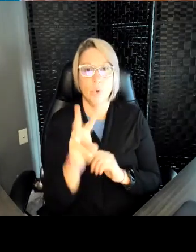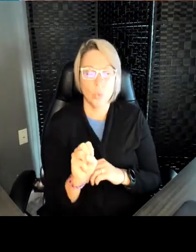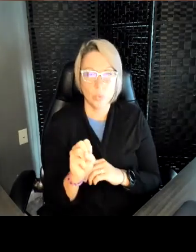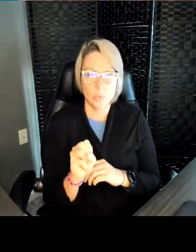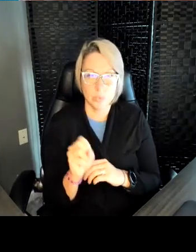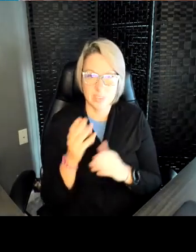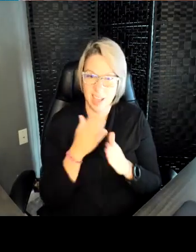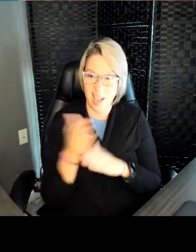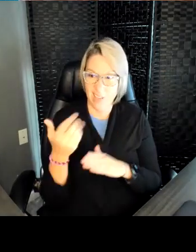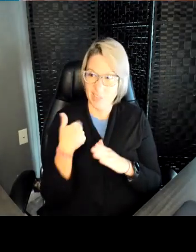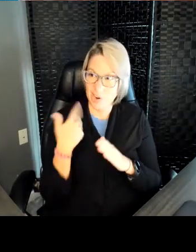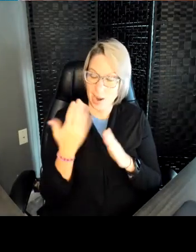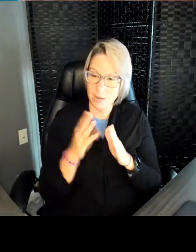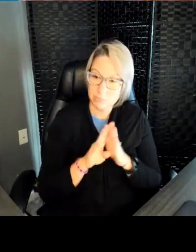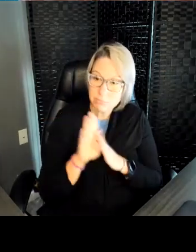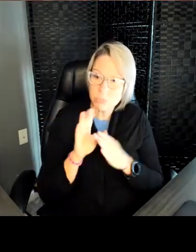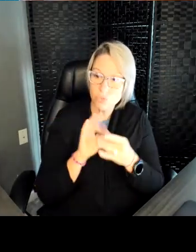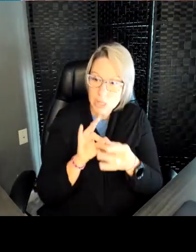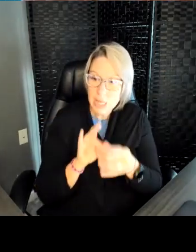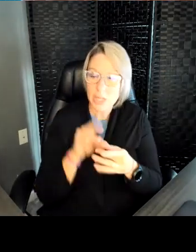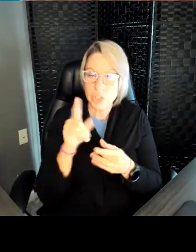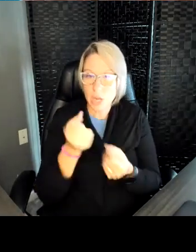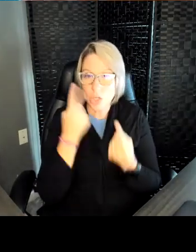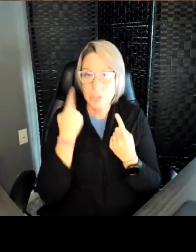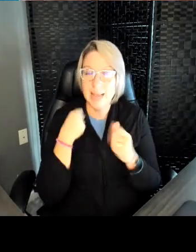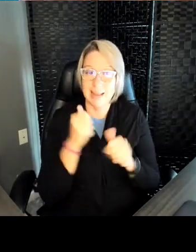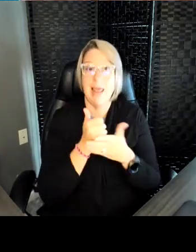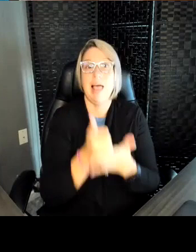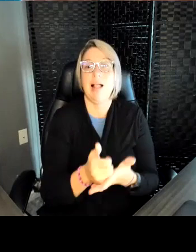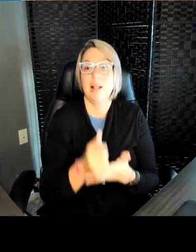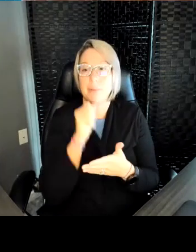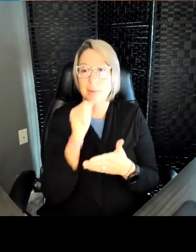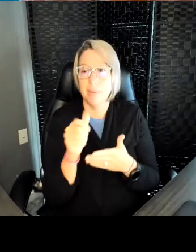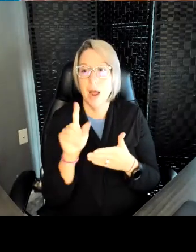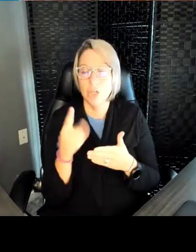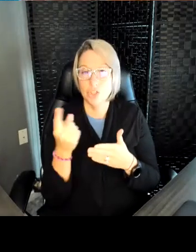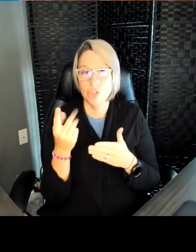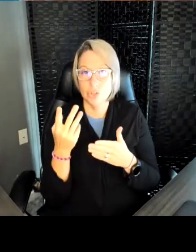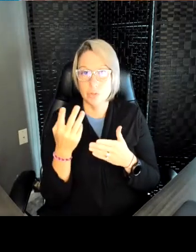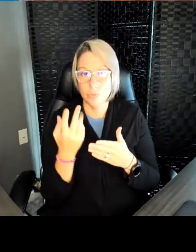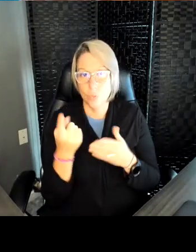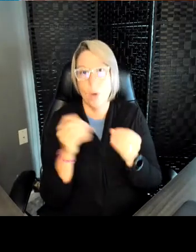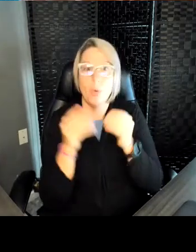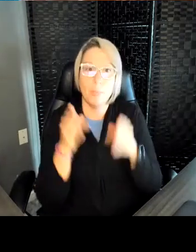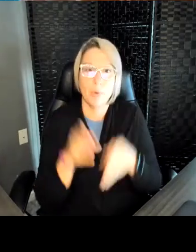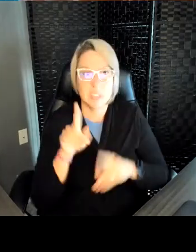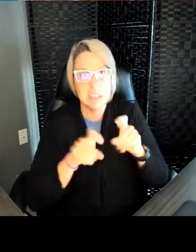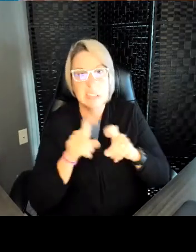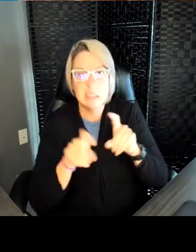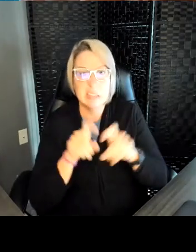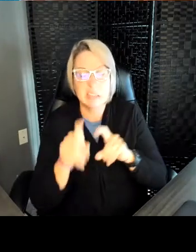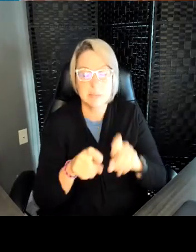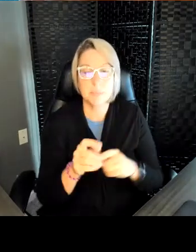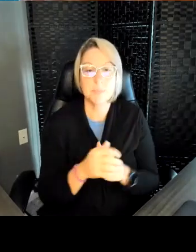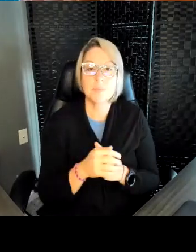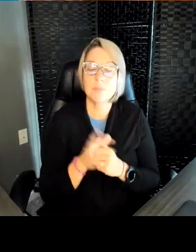relationship and he figured out that I could really help him as opposed to be kind of one more person asking questions in the examination. And